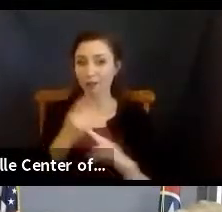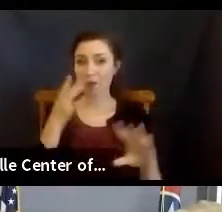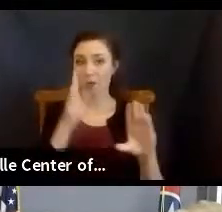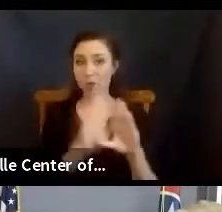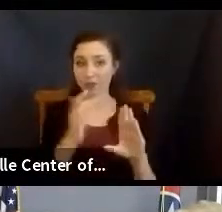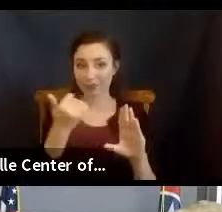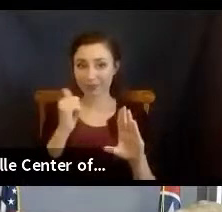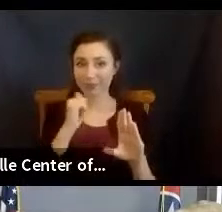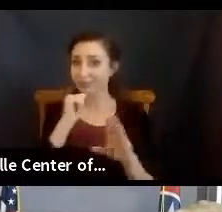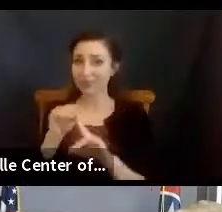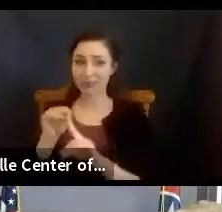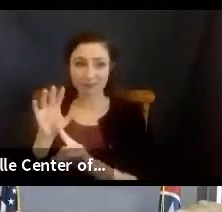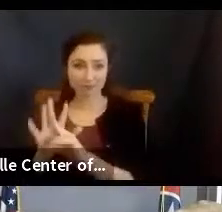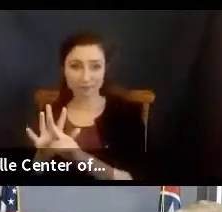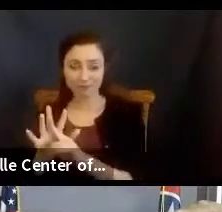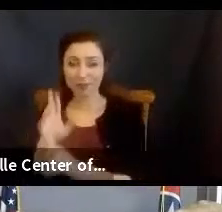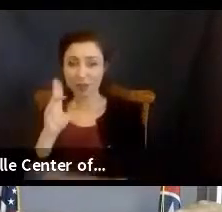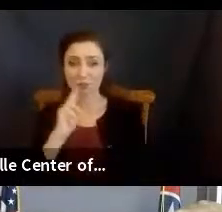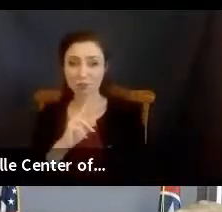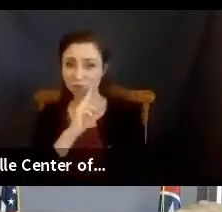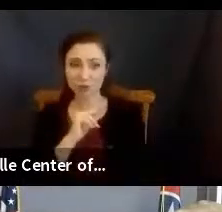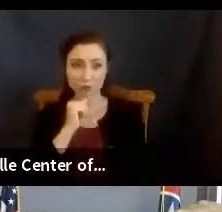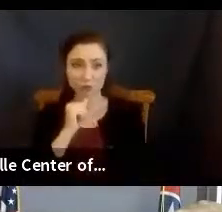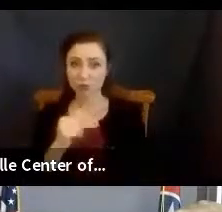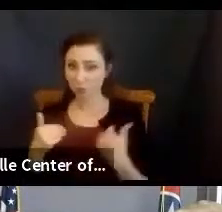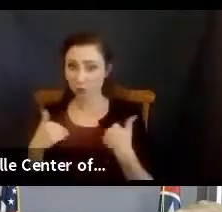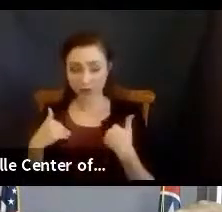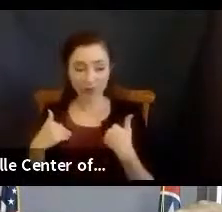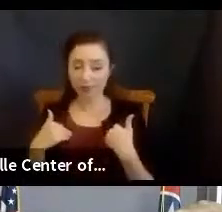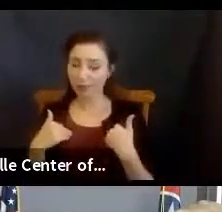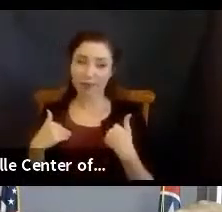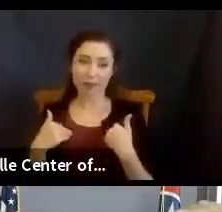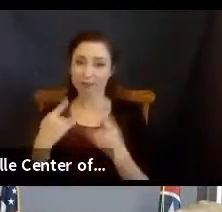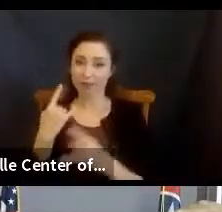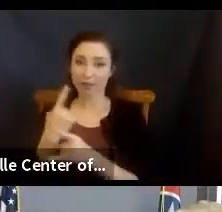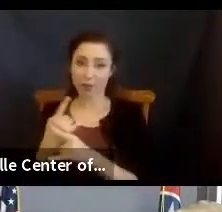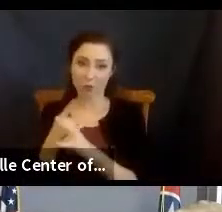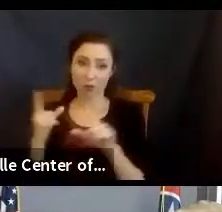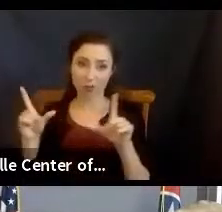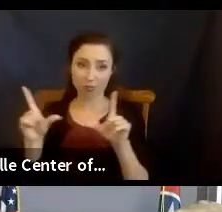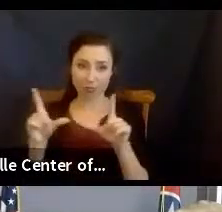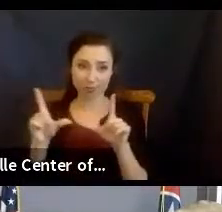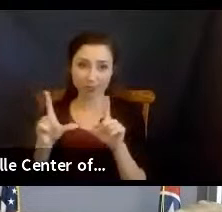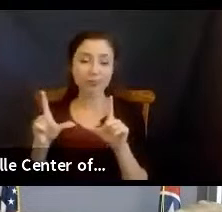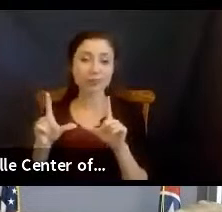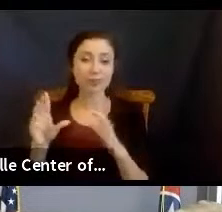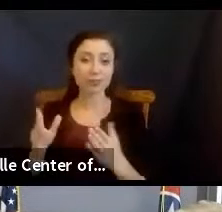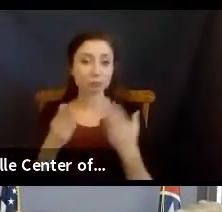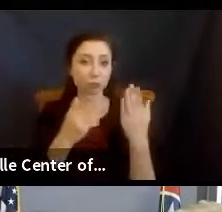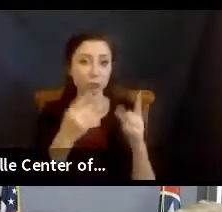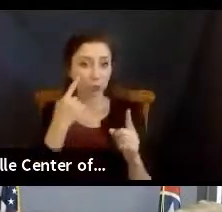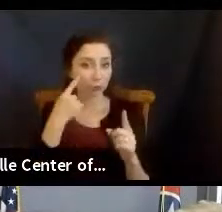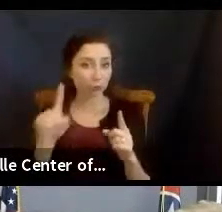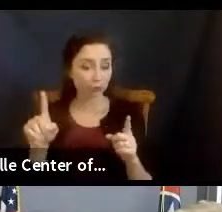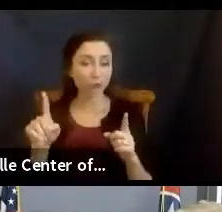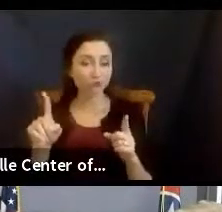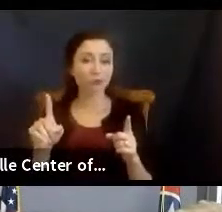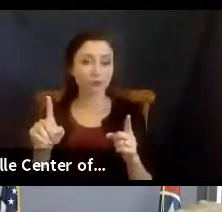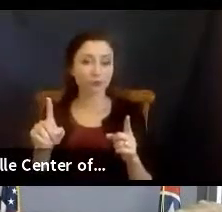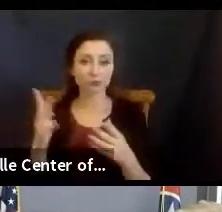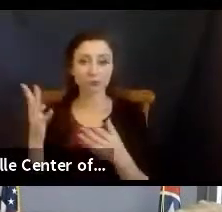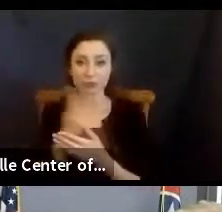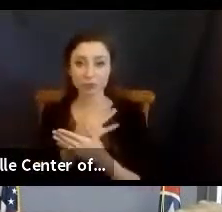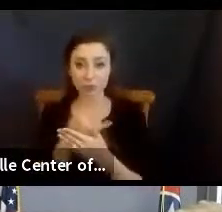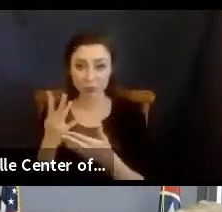that do not serve alcohol, that don't have liquor licenses. It affects these. It is proposed for a